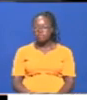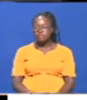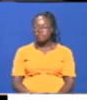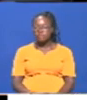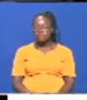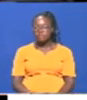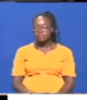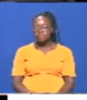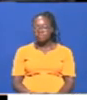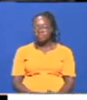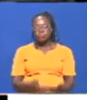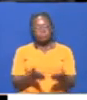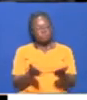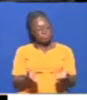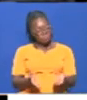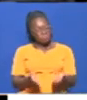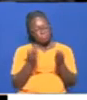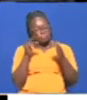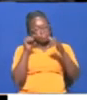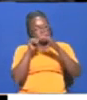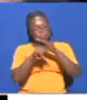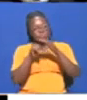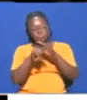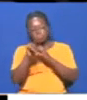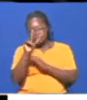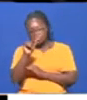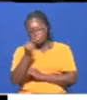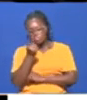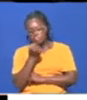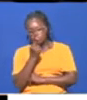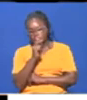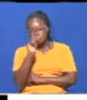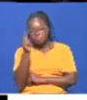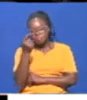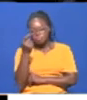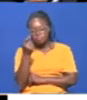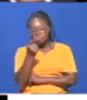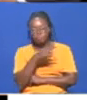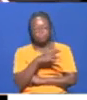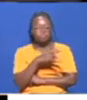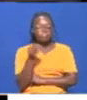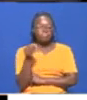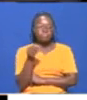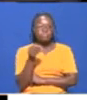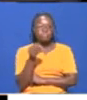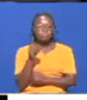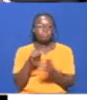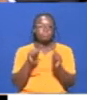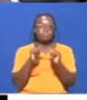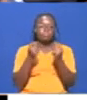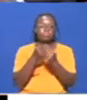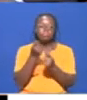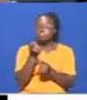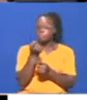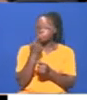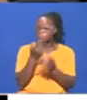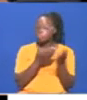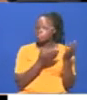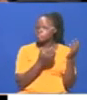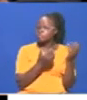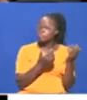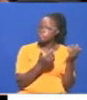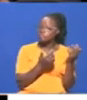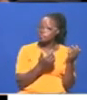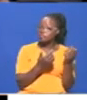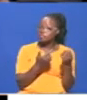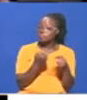Will this boost access to affordable medicines in Kenya? And what type of medicines are we expecting the facility